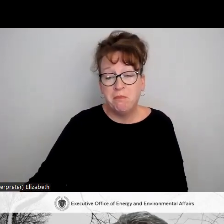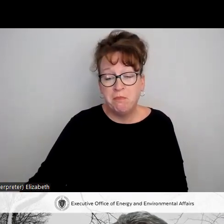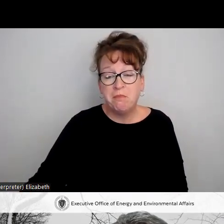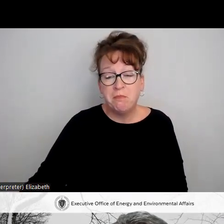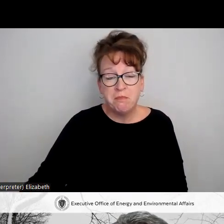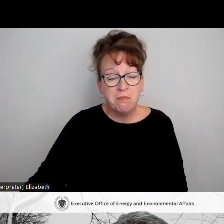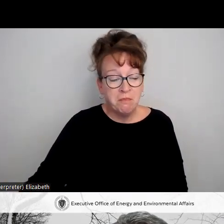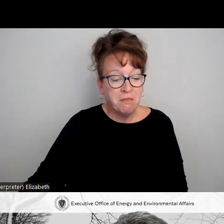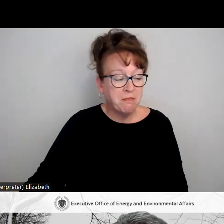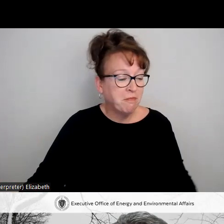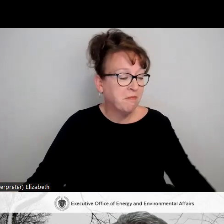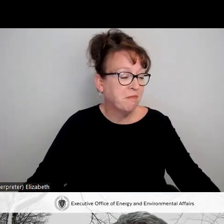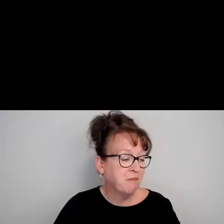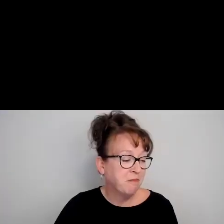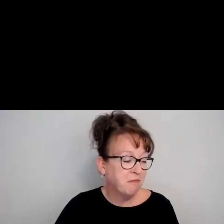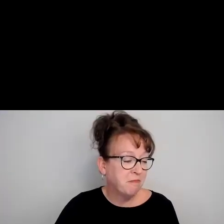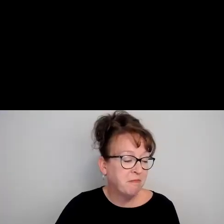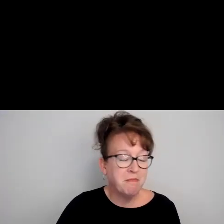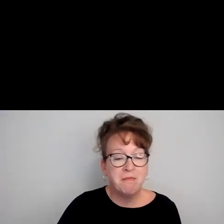Thanks, Commissioner Rubin. Next slide, please.